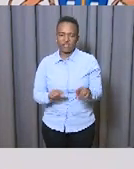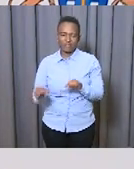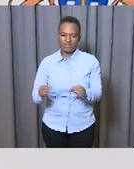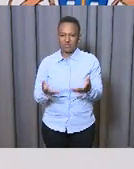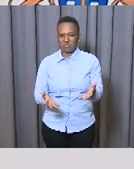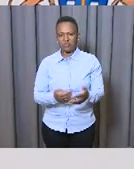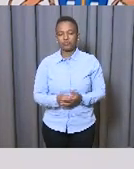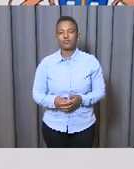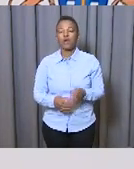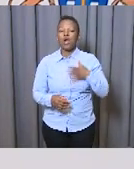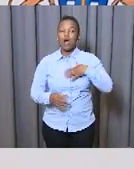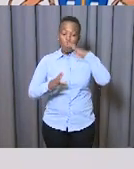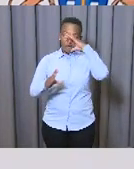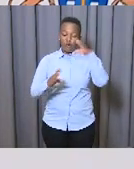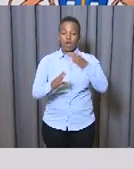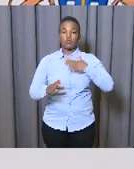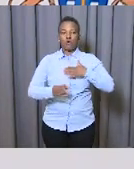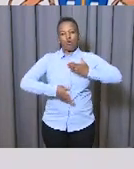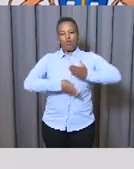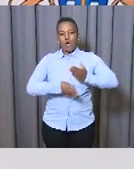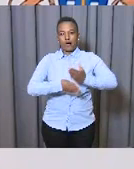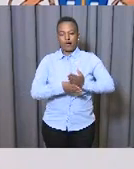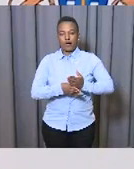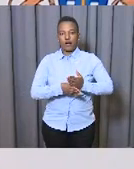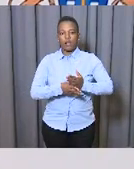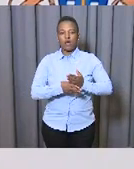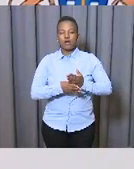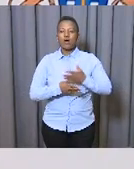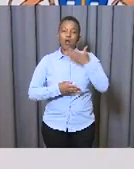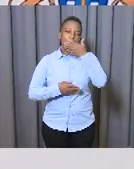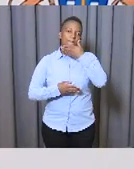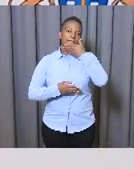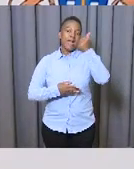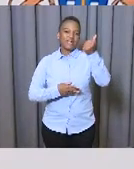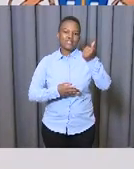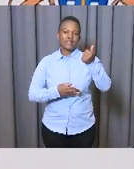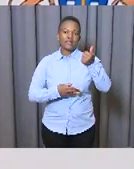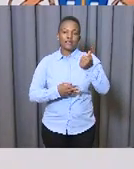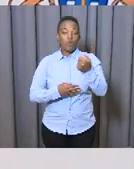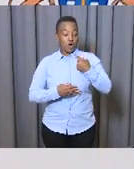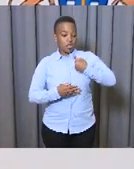on doing the best we can as a nation, not just one part of